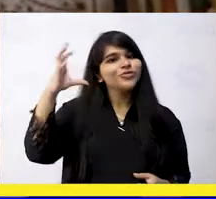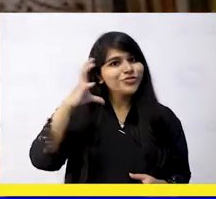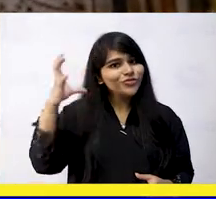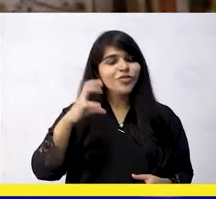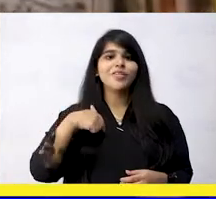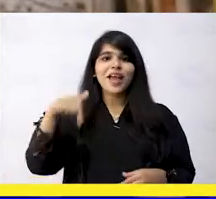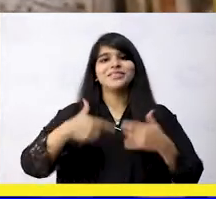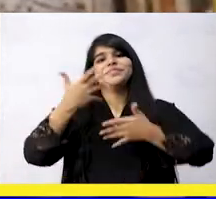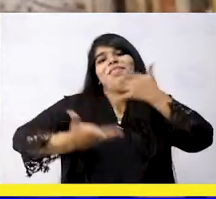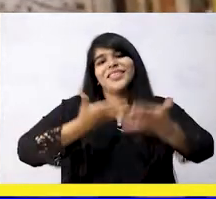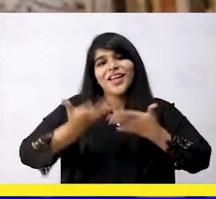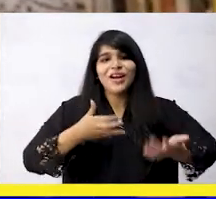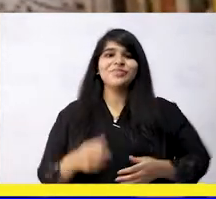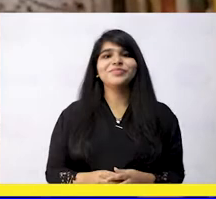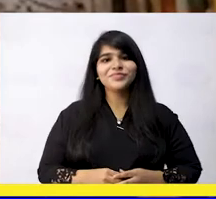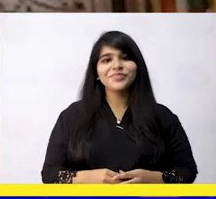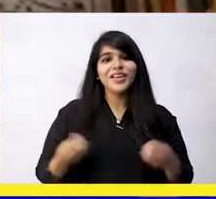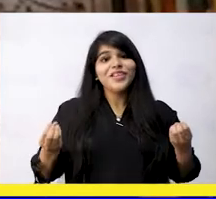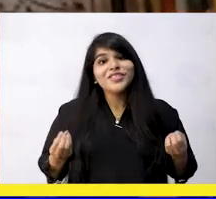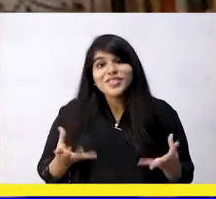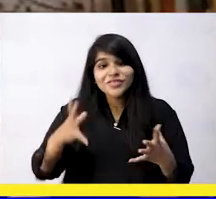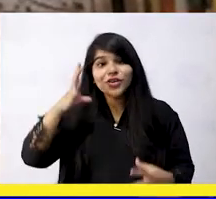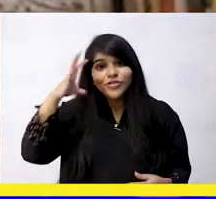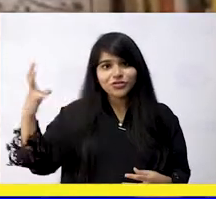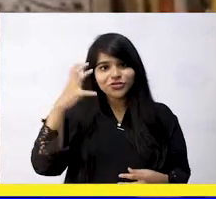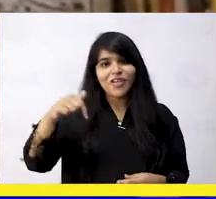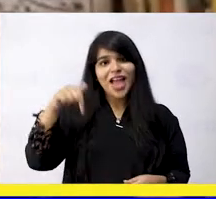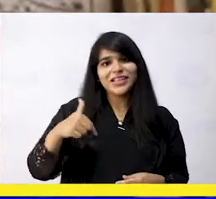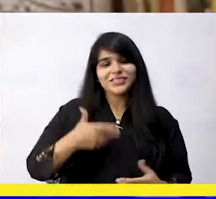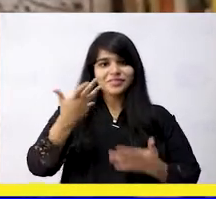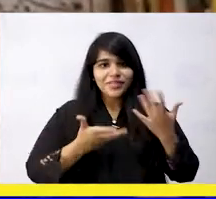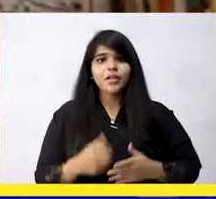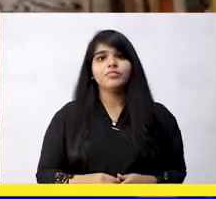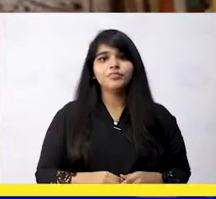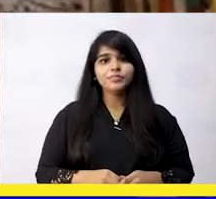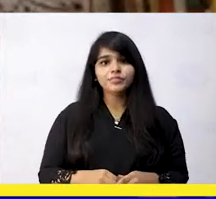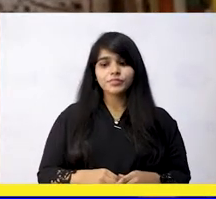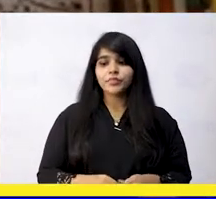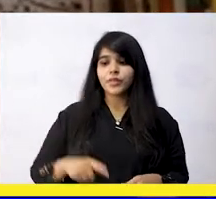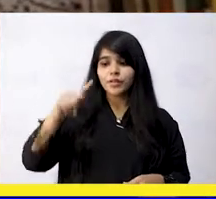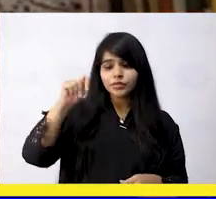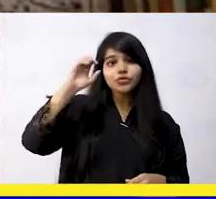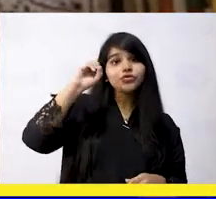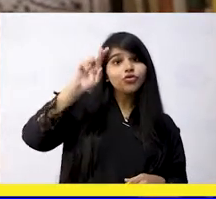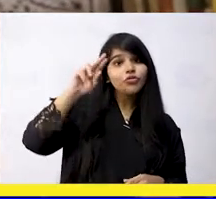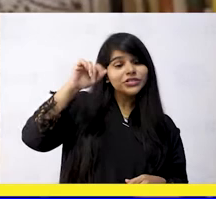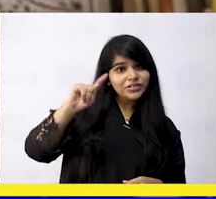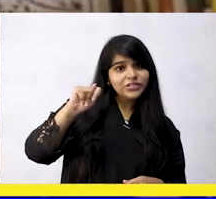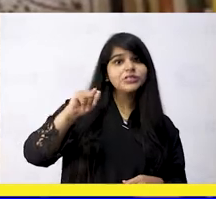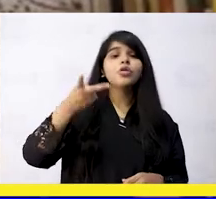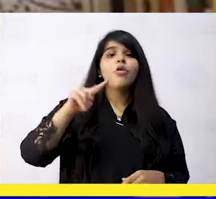to the story that I'm going to tell you today. Well, star in the story I'm going to tell you today. The Tortoise and the